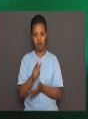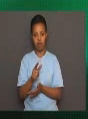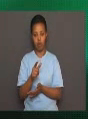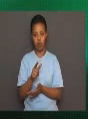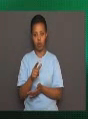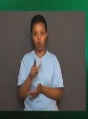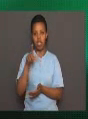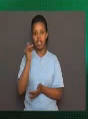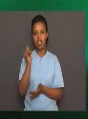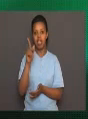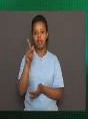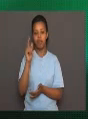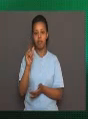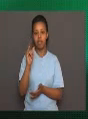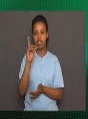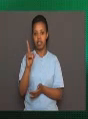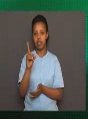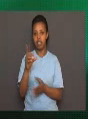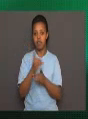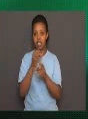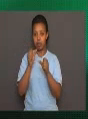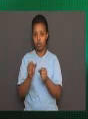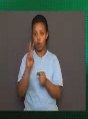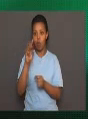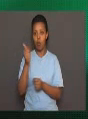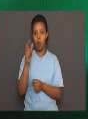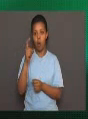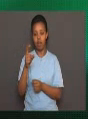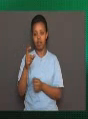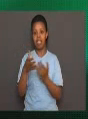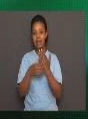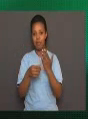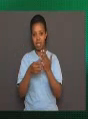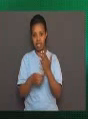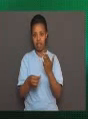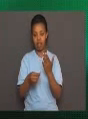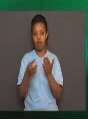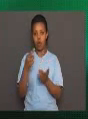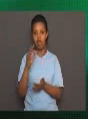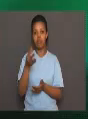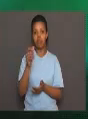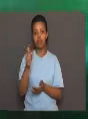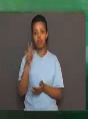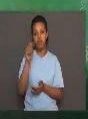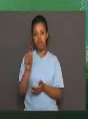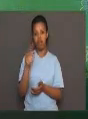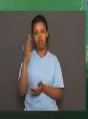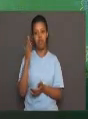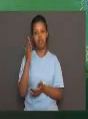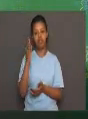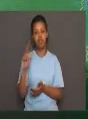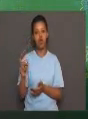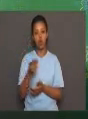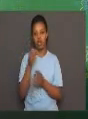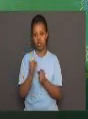Lipids can occur in the form of waxes, oils, or fats.